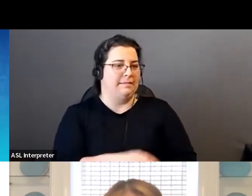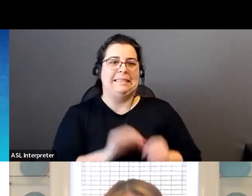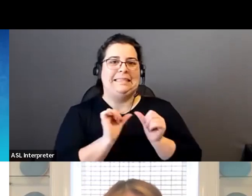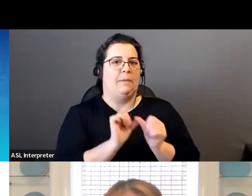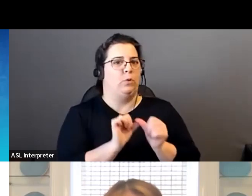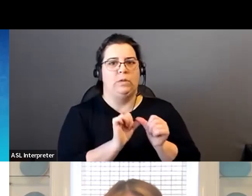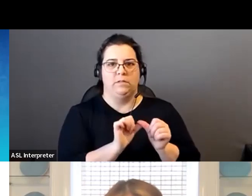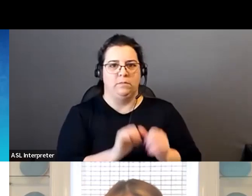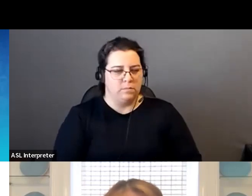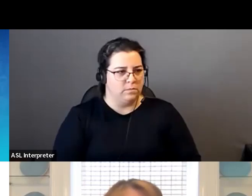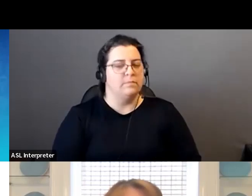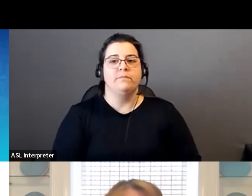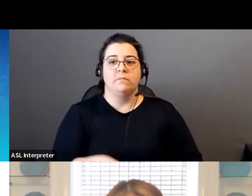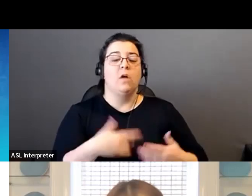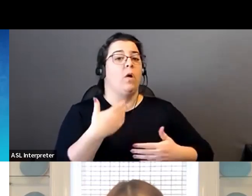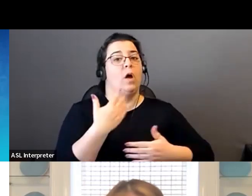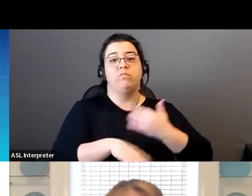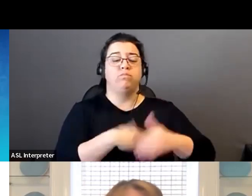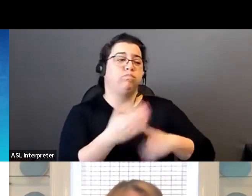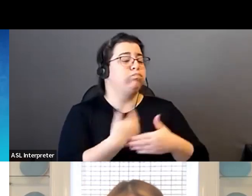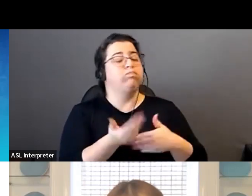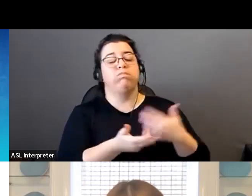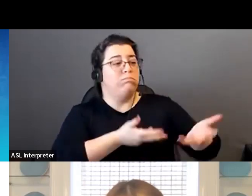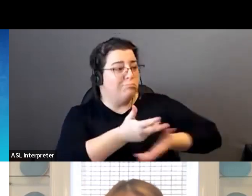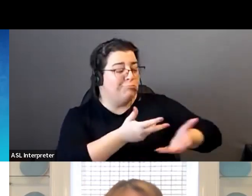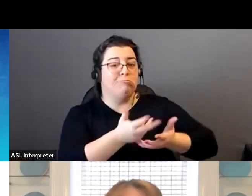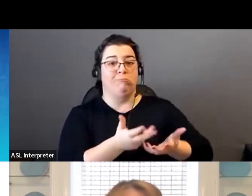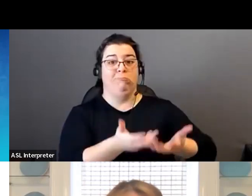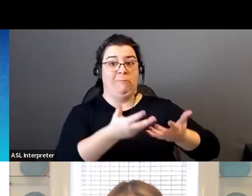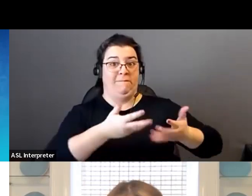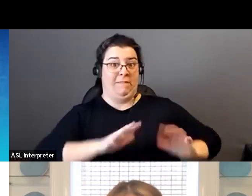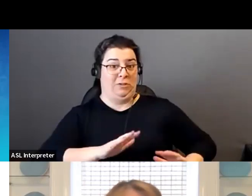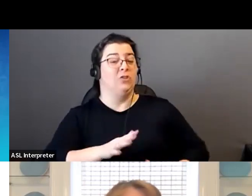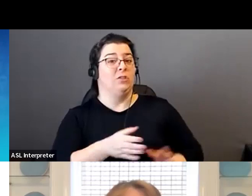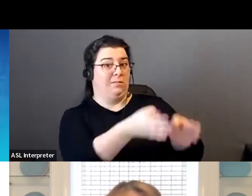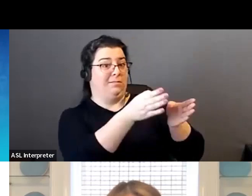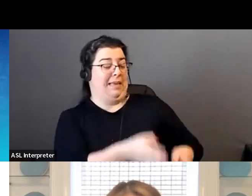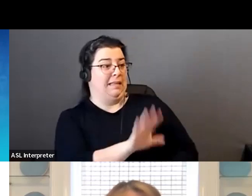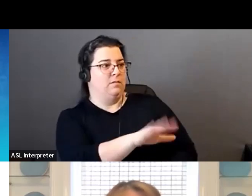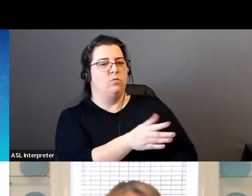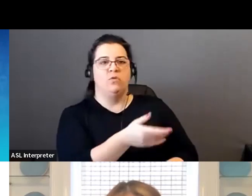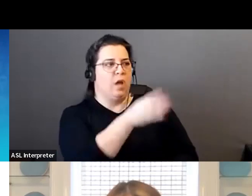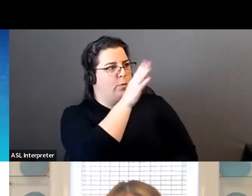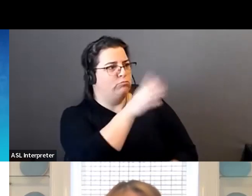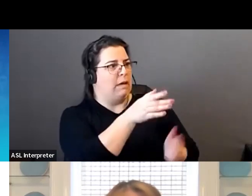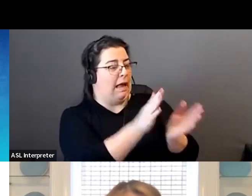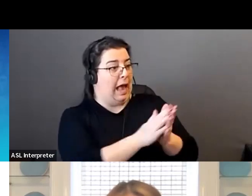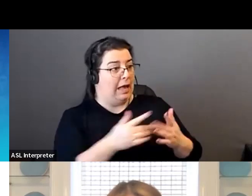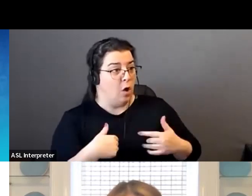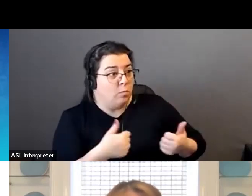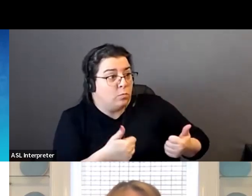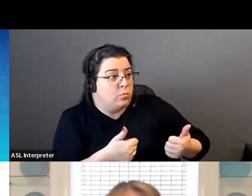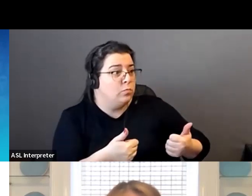guests, how did it go? How did I do? And be open to get anything, but